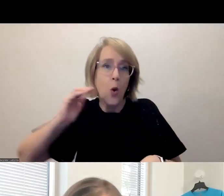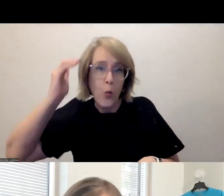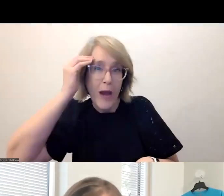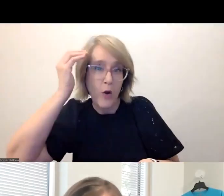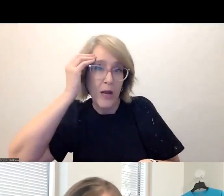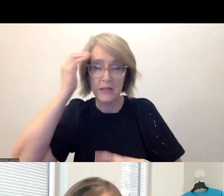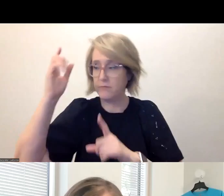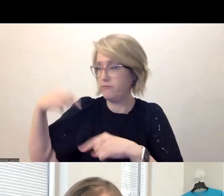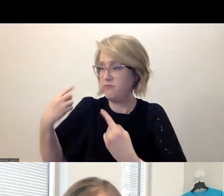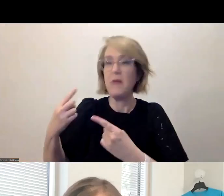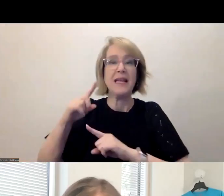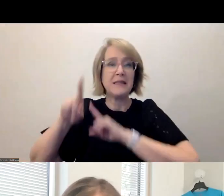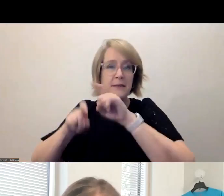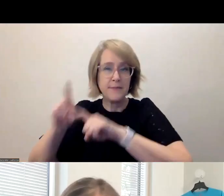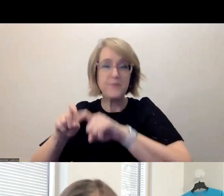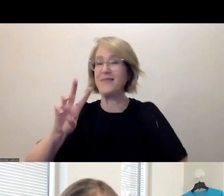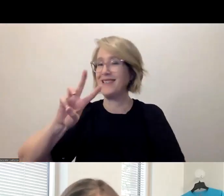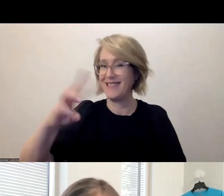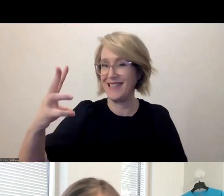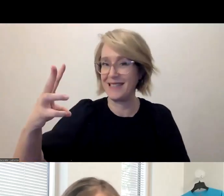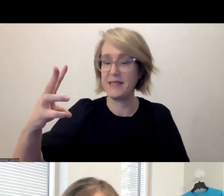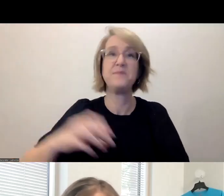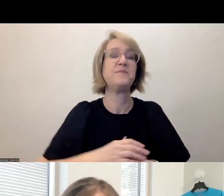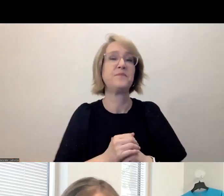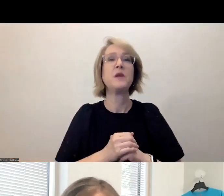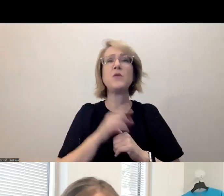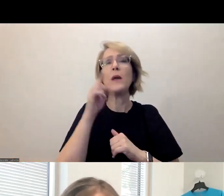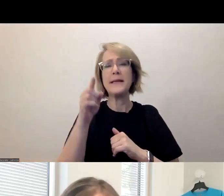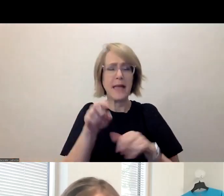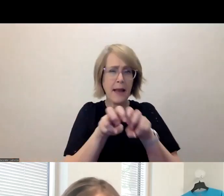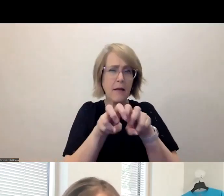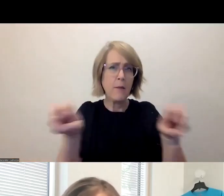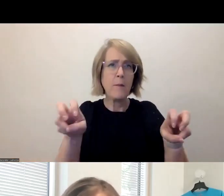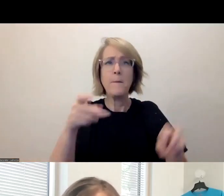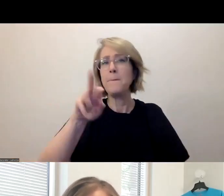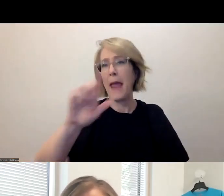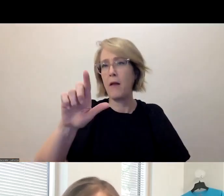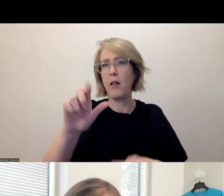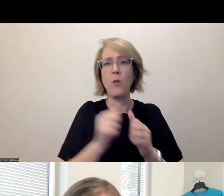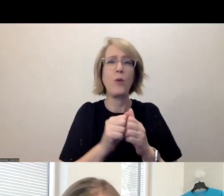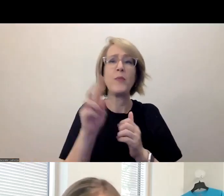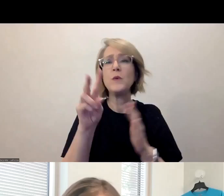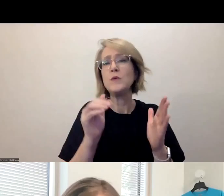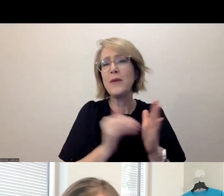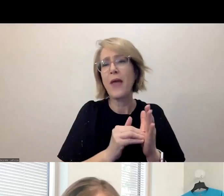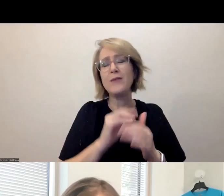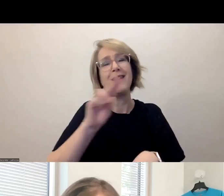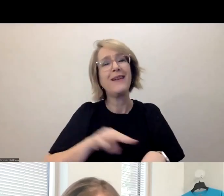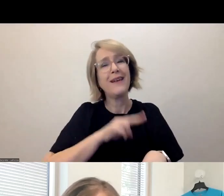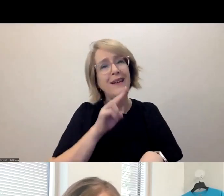early June and used Ipsos knowledge panel and includes over 2,000 nationally